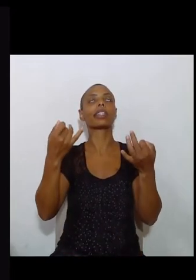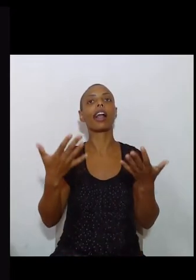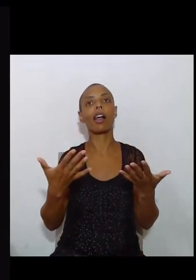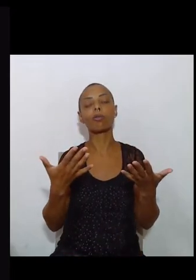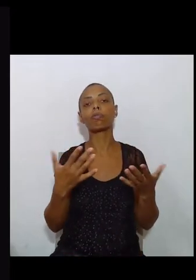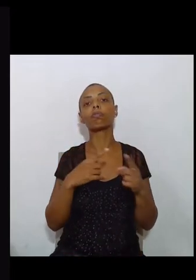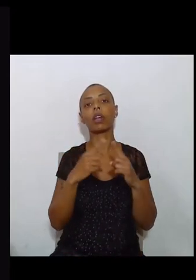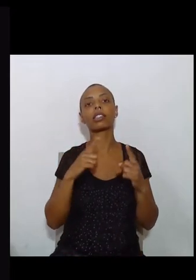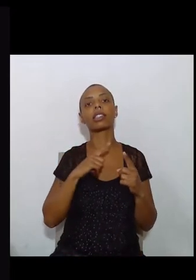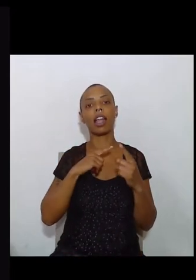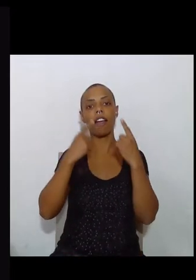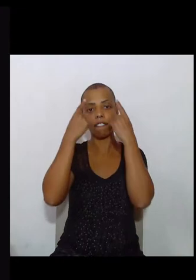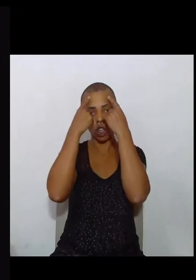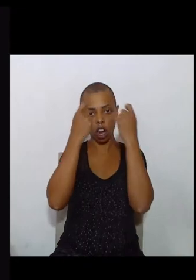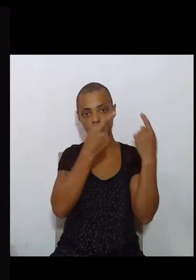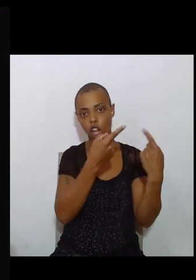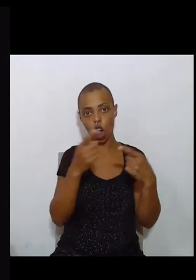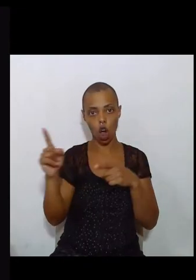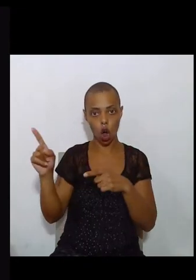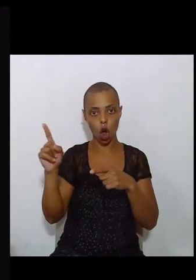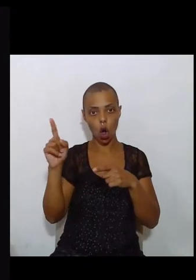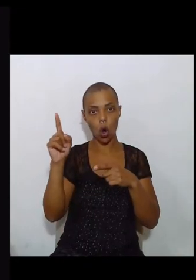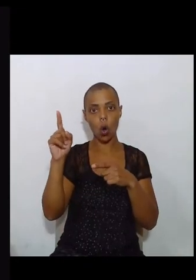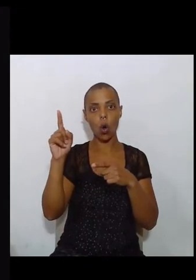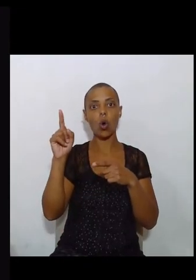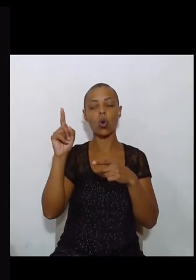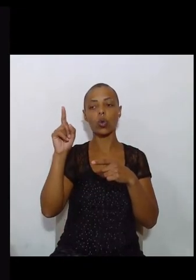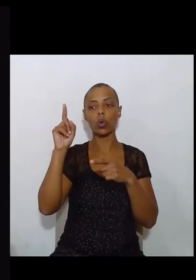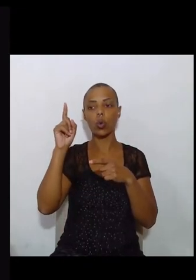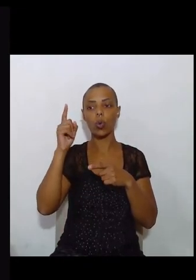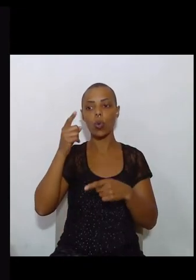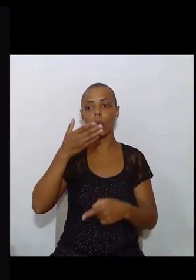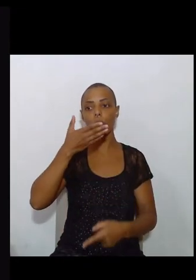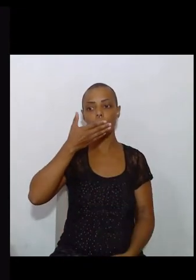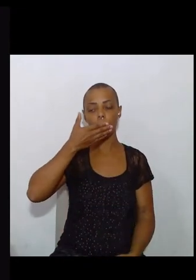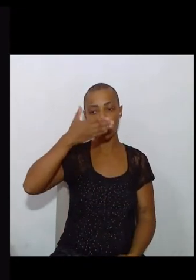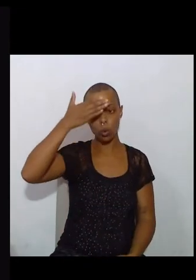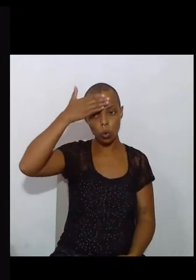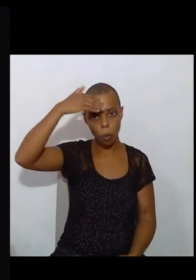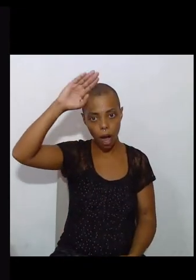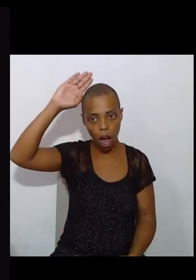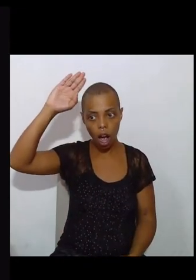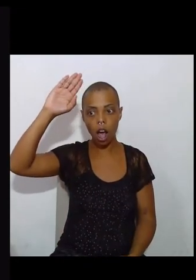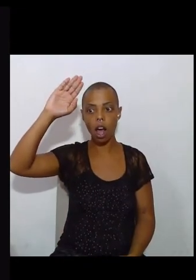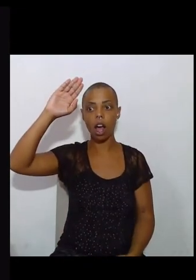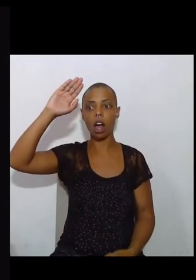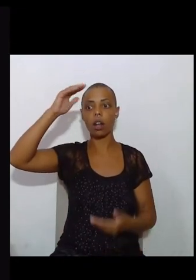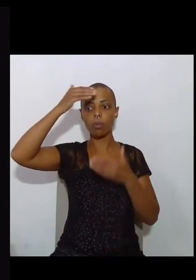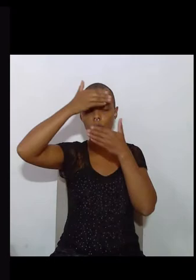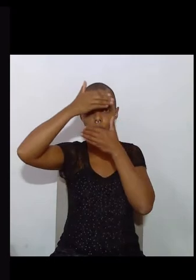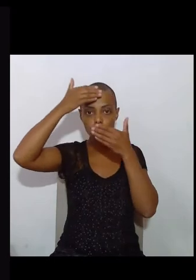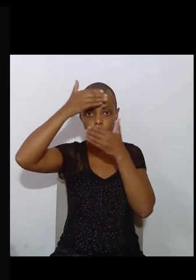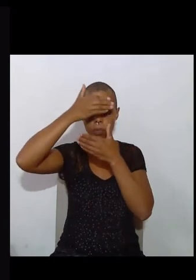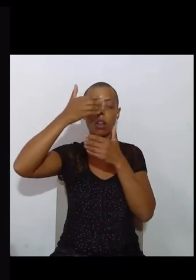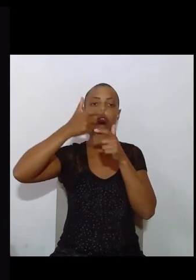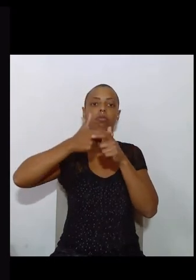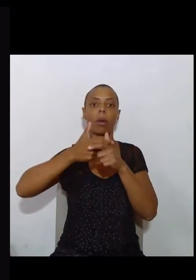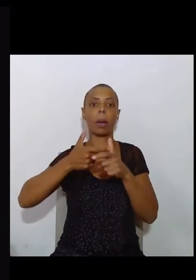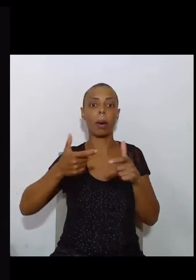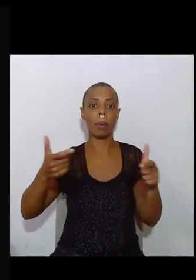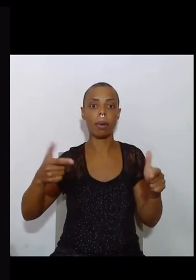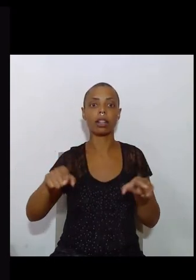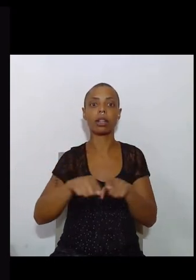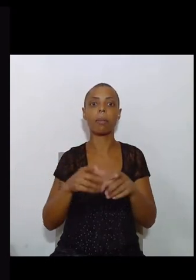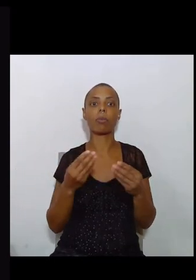increased largely there's a lot of problems with like smaller Christianity and of course the way Christianity is